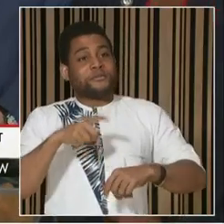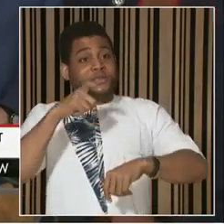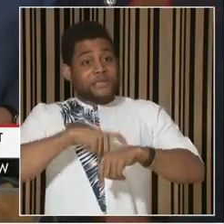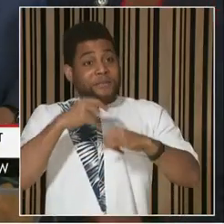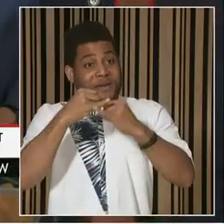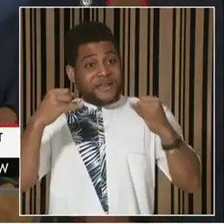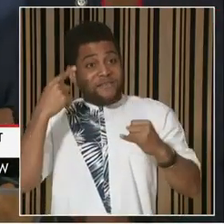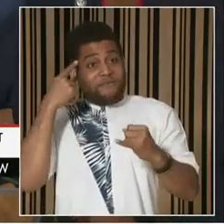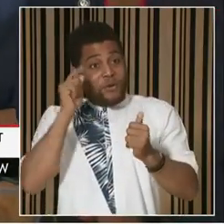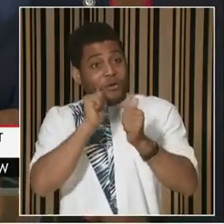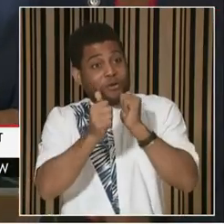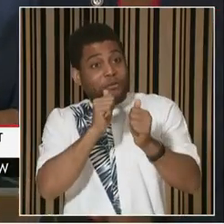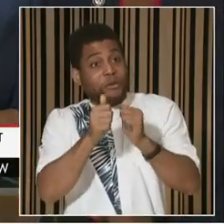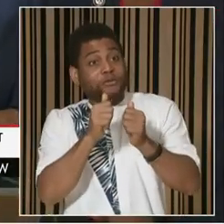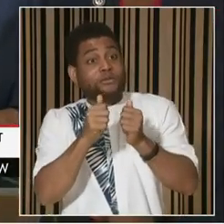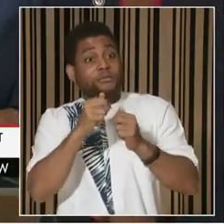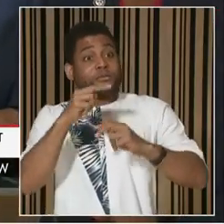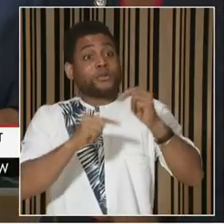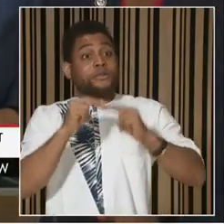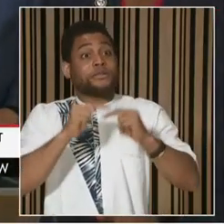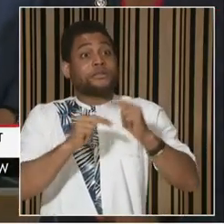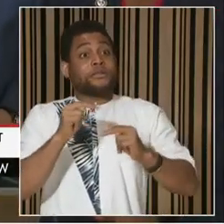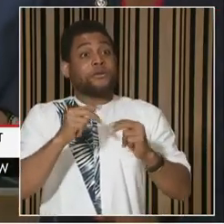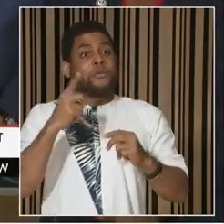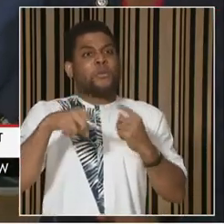complex, what year does that come in, Jenny?